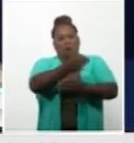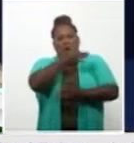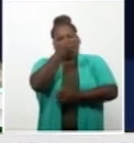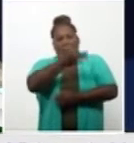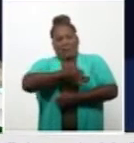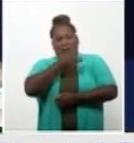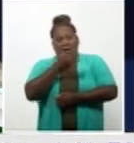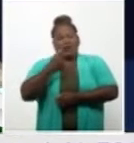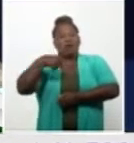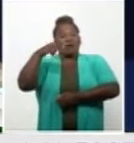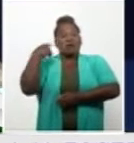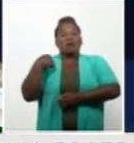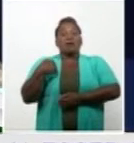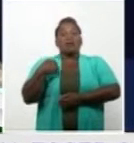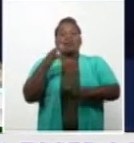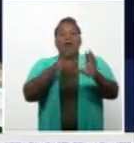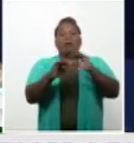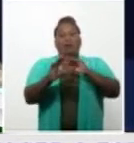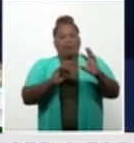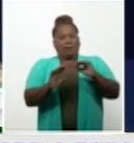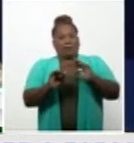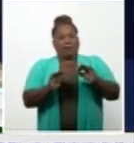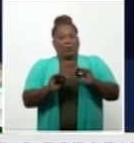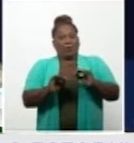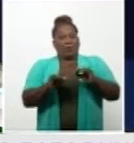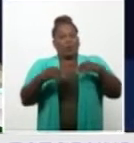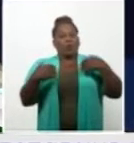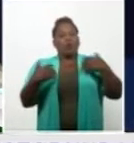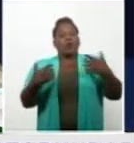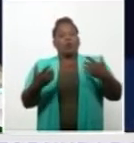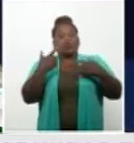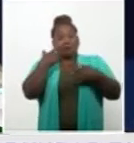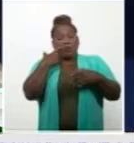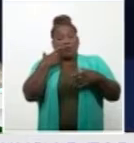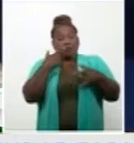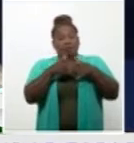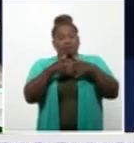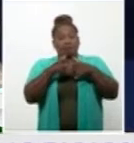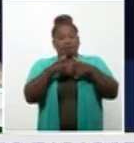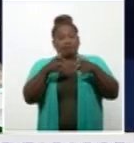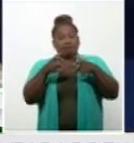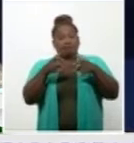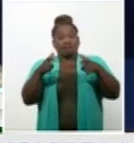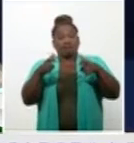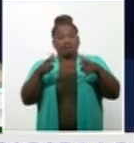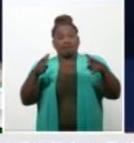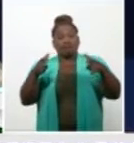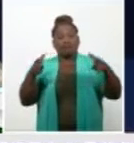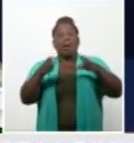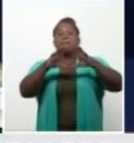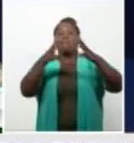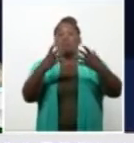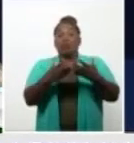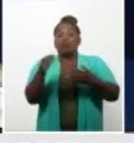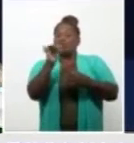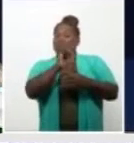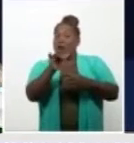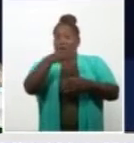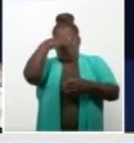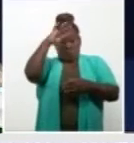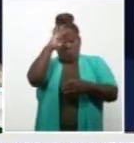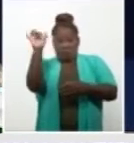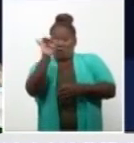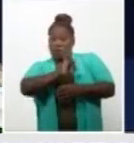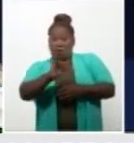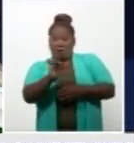we stress, and yesterday we talked about it as well, it is obvious that there is an increase in the world and in our